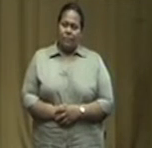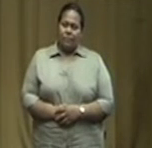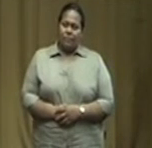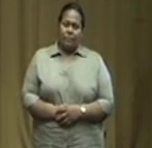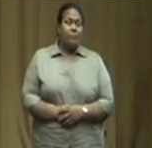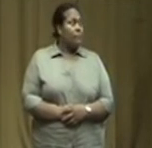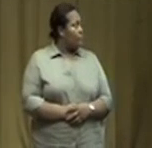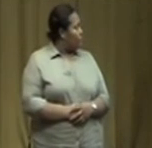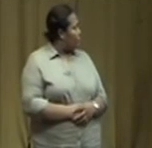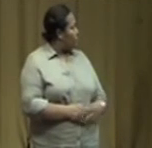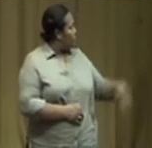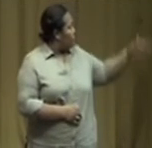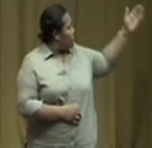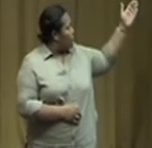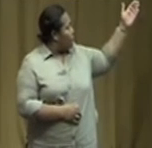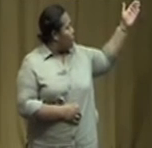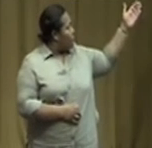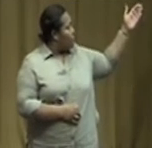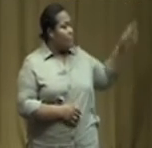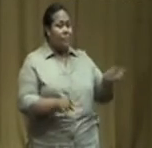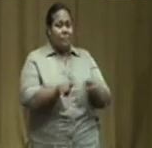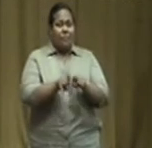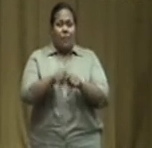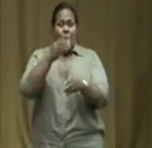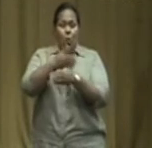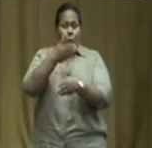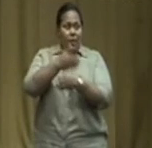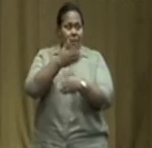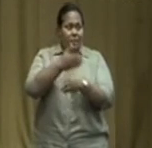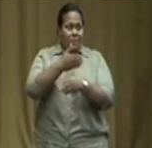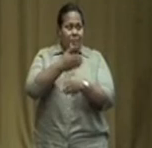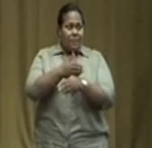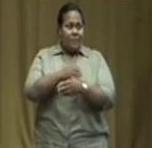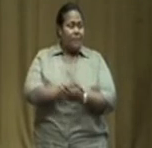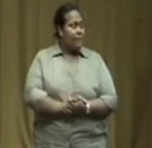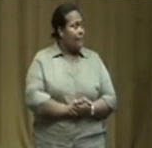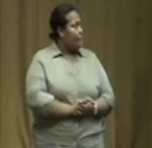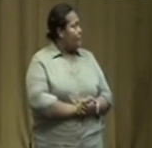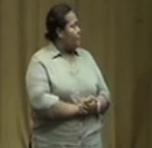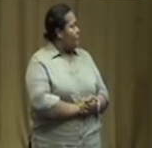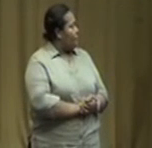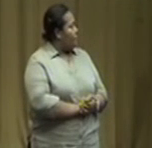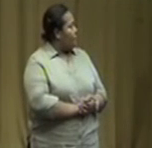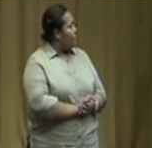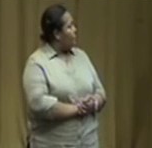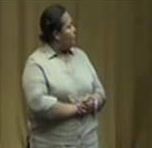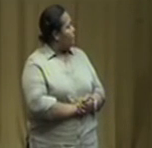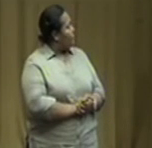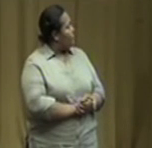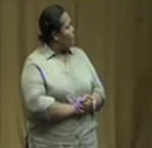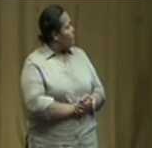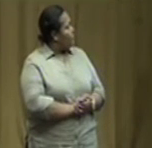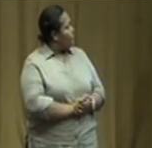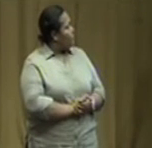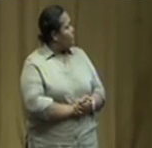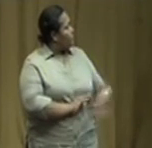And so this is essentially a WordPress site. I mean, what I could do is, out of interest, if you wanted to see, I could go to any